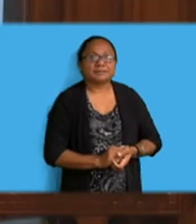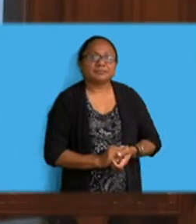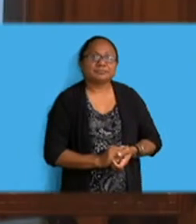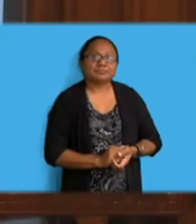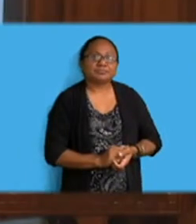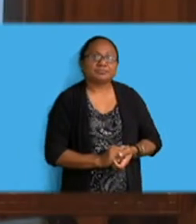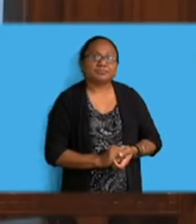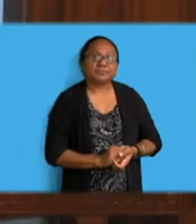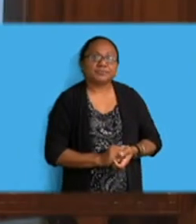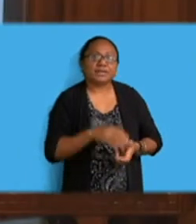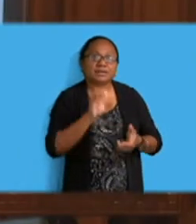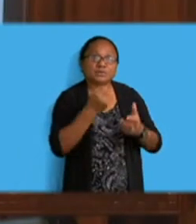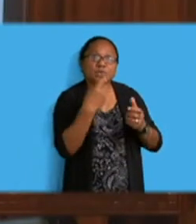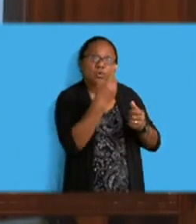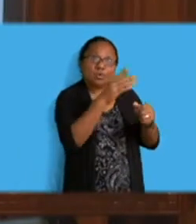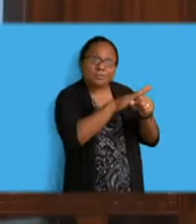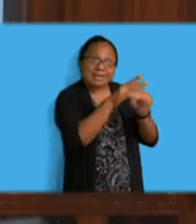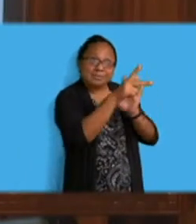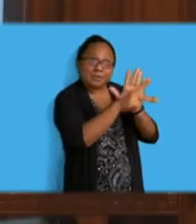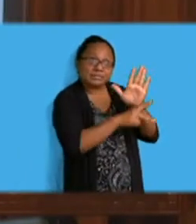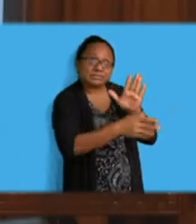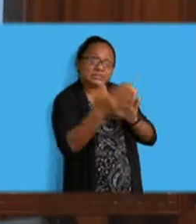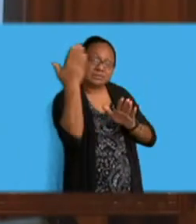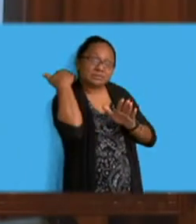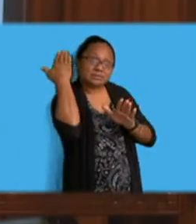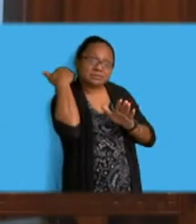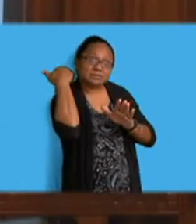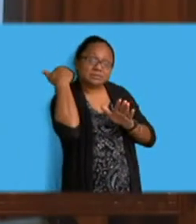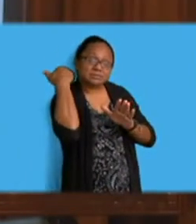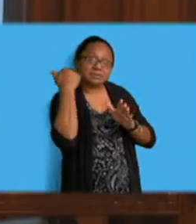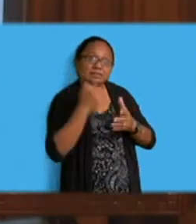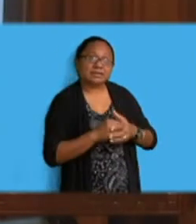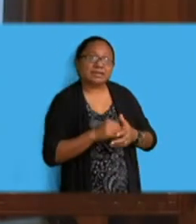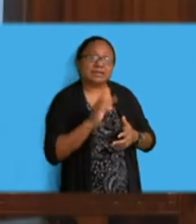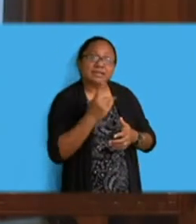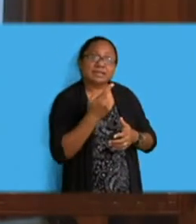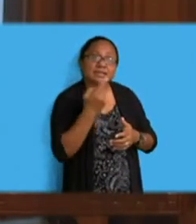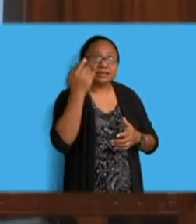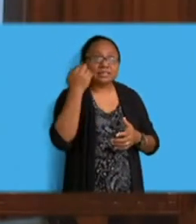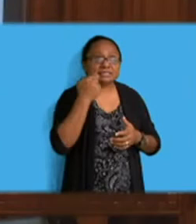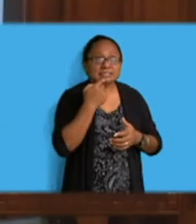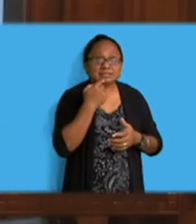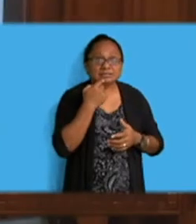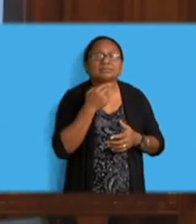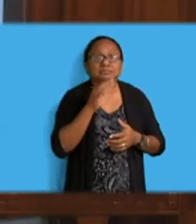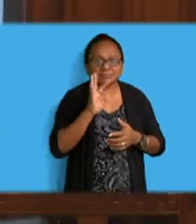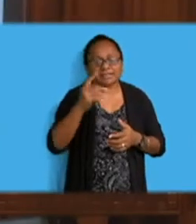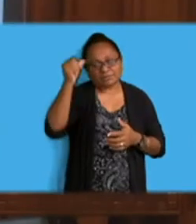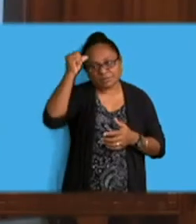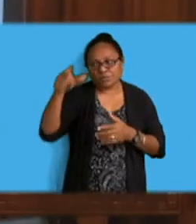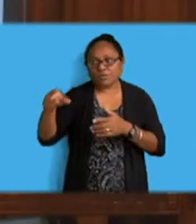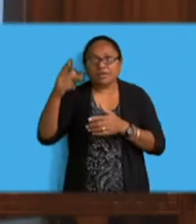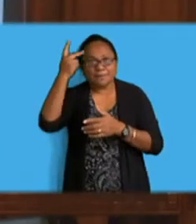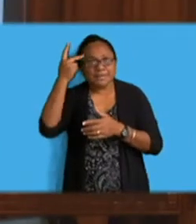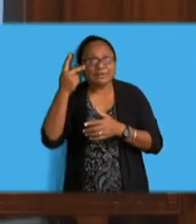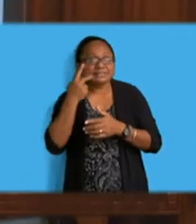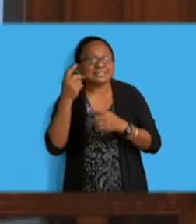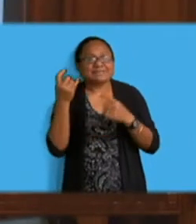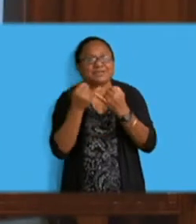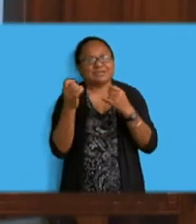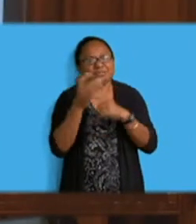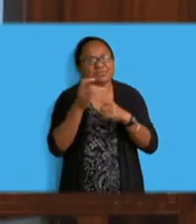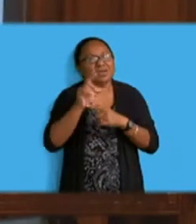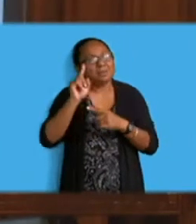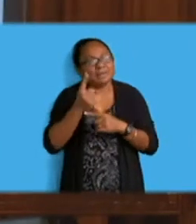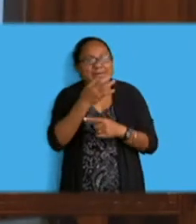potential. Policymakers in the past have accepted and acknowledged that parental engagement is important for student learning, but little had been